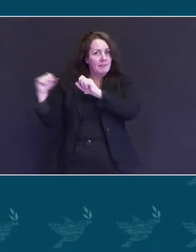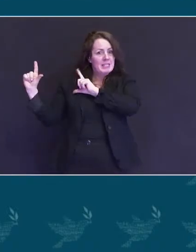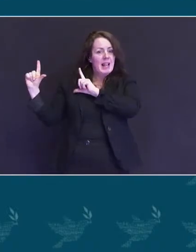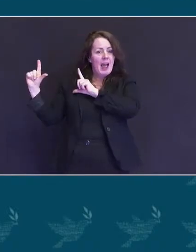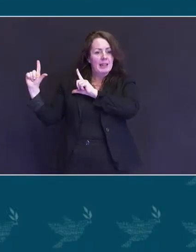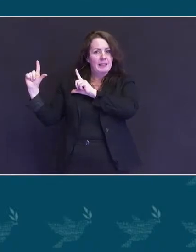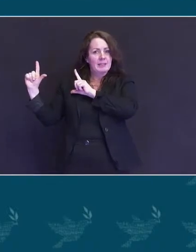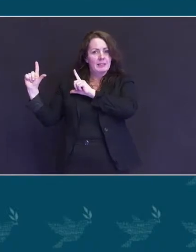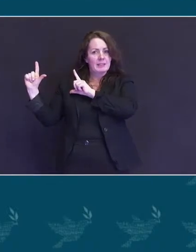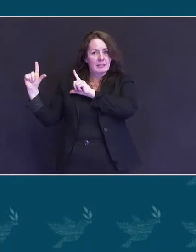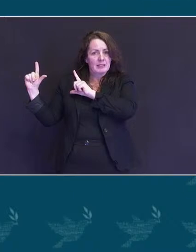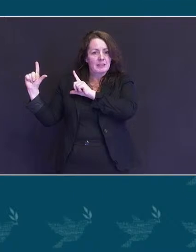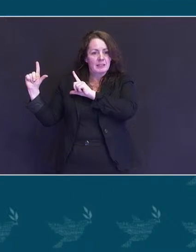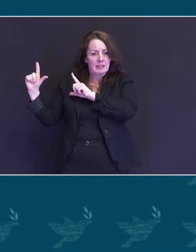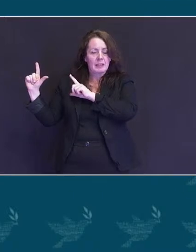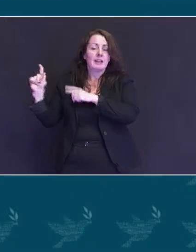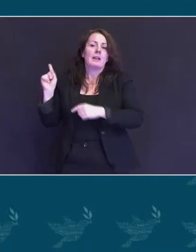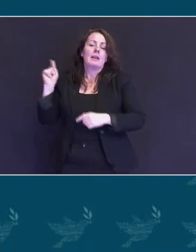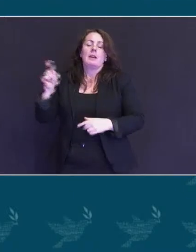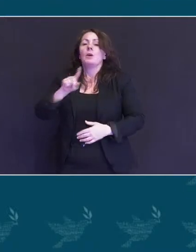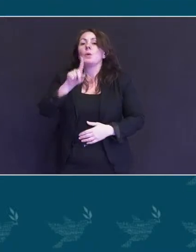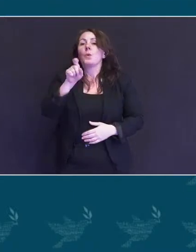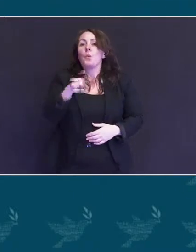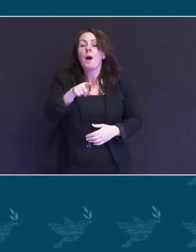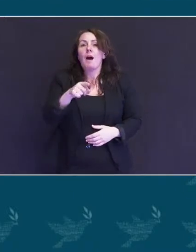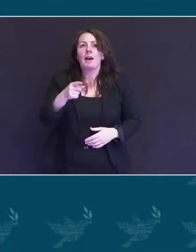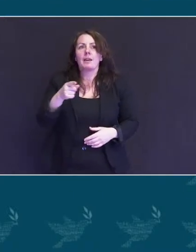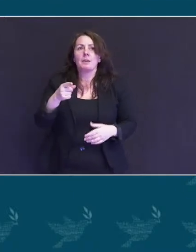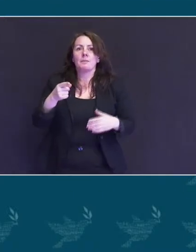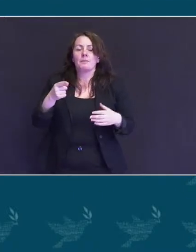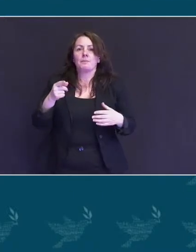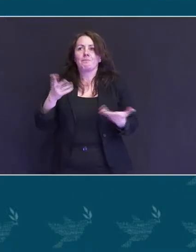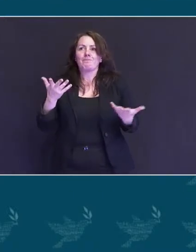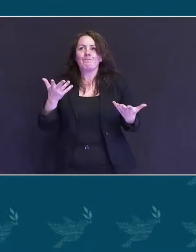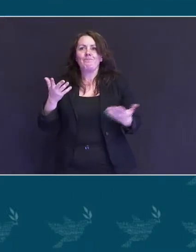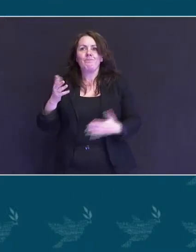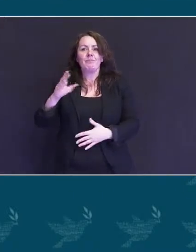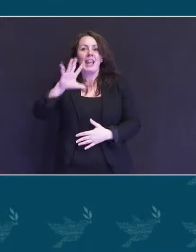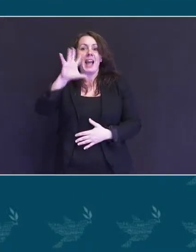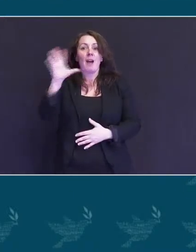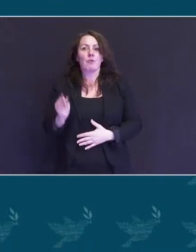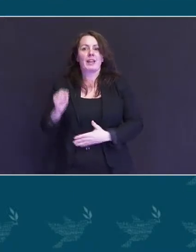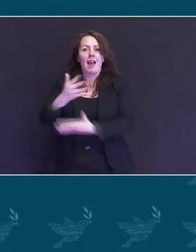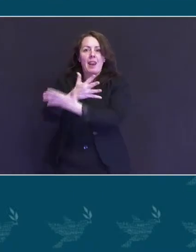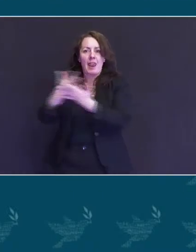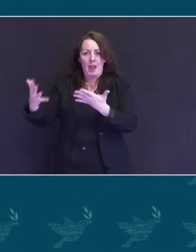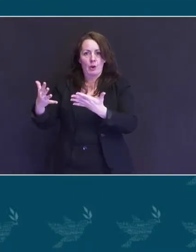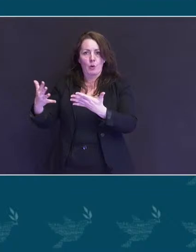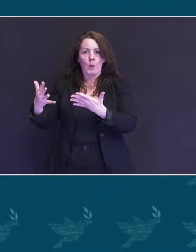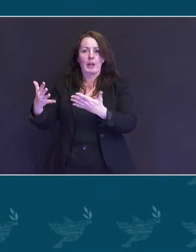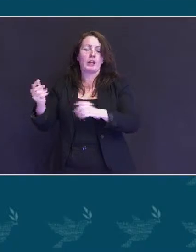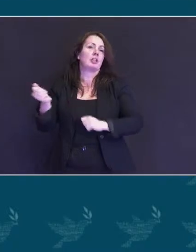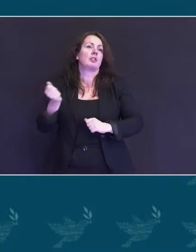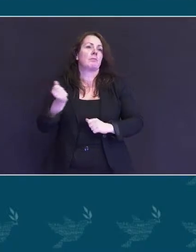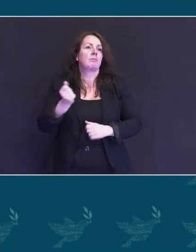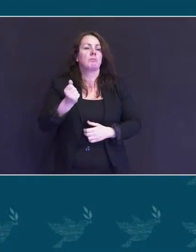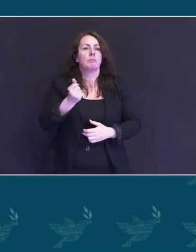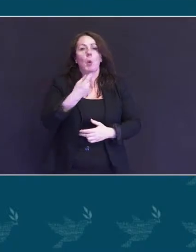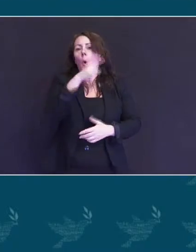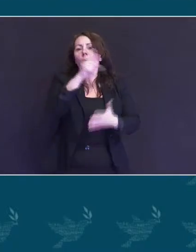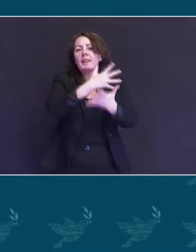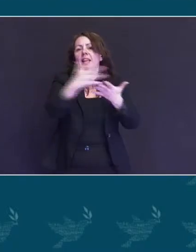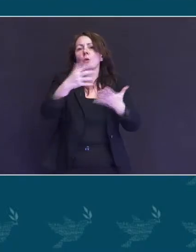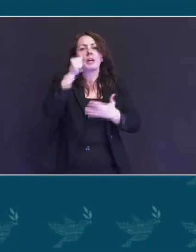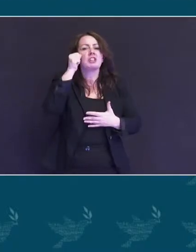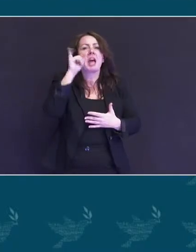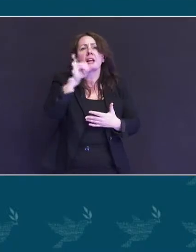back. One has to do with the linguistic distance between